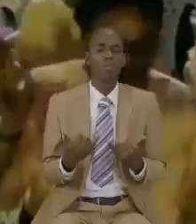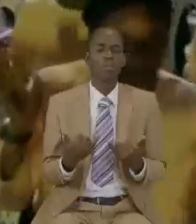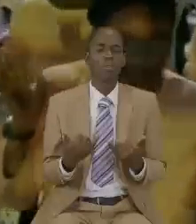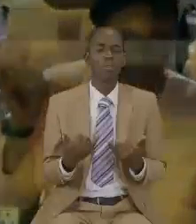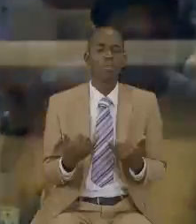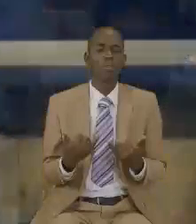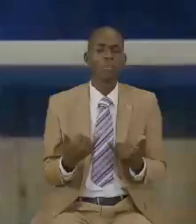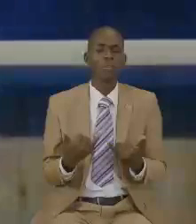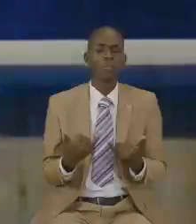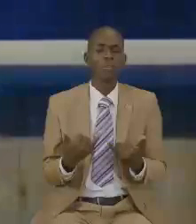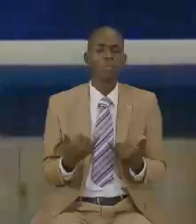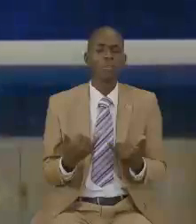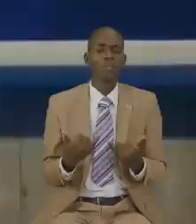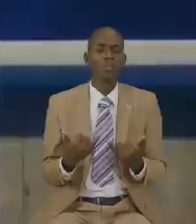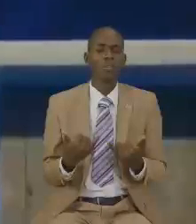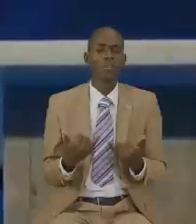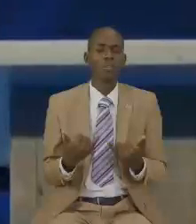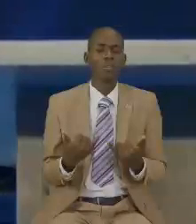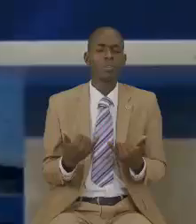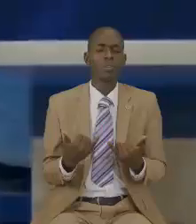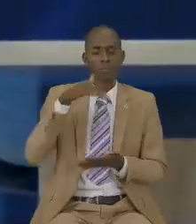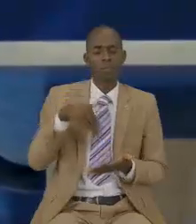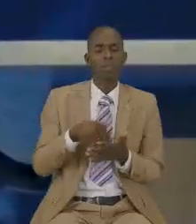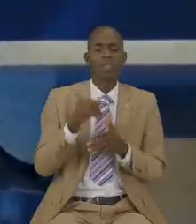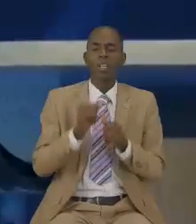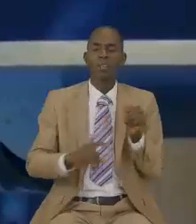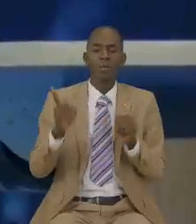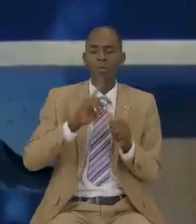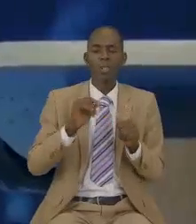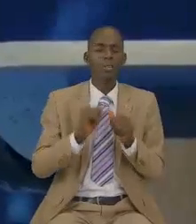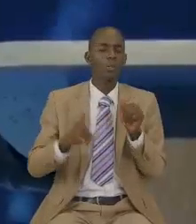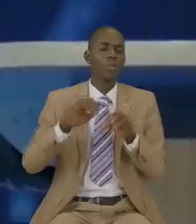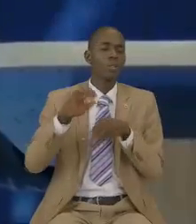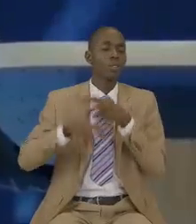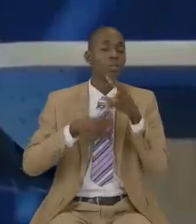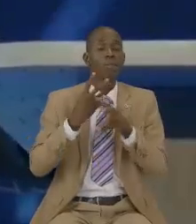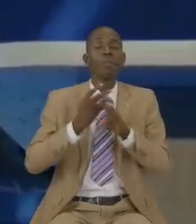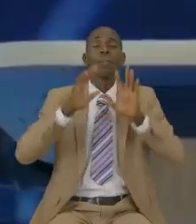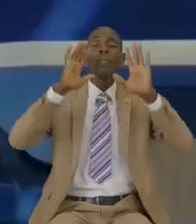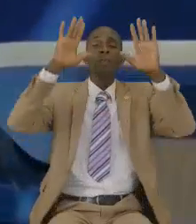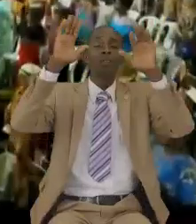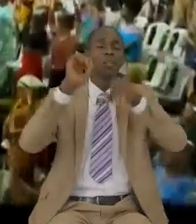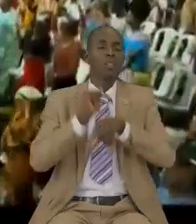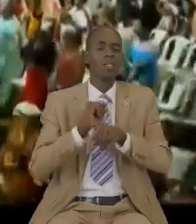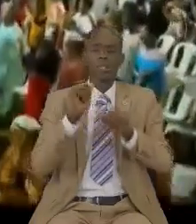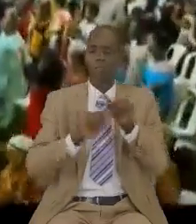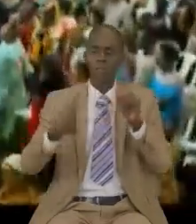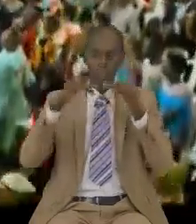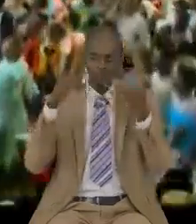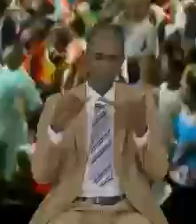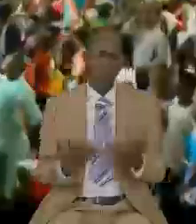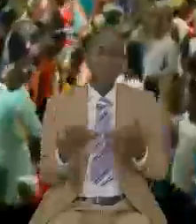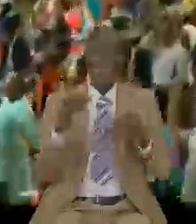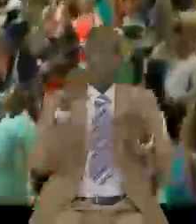back, center, front, every location all over the world. Miracle everywhere right now.